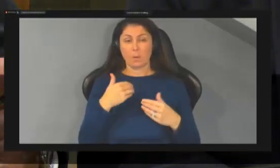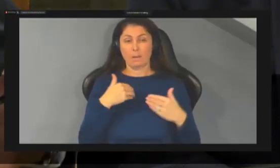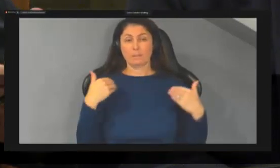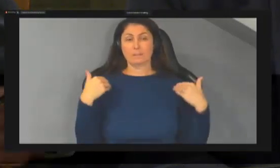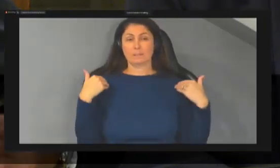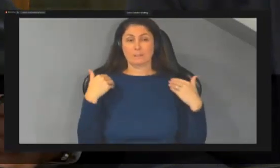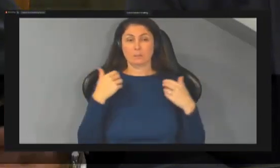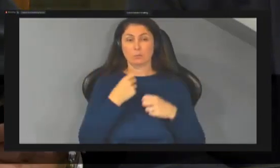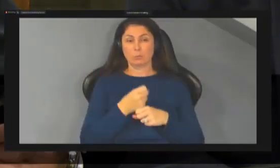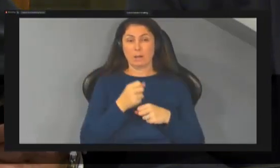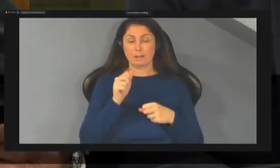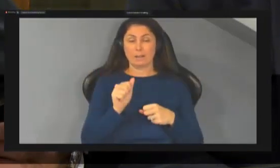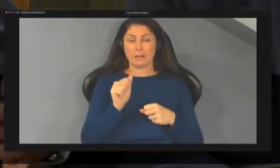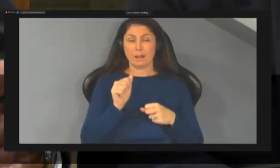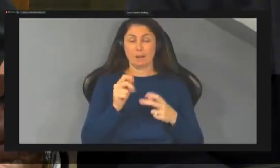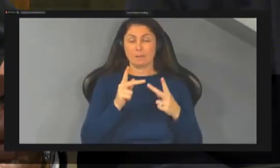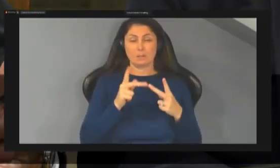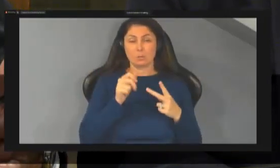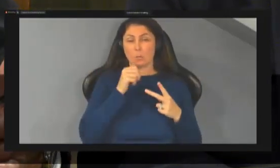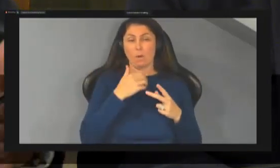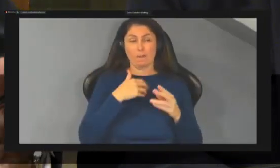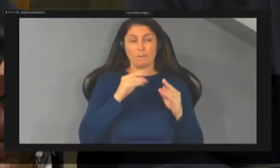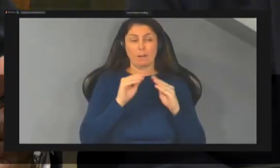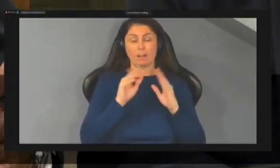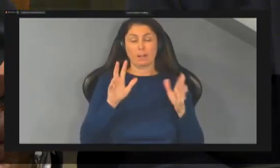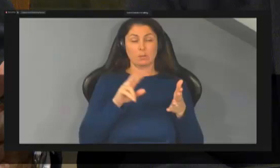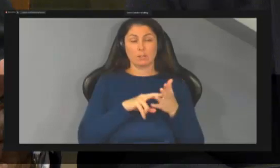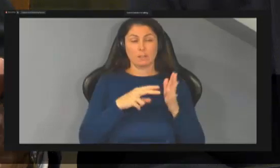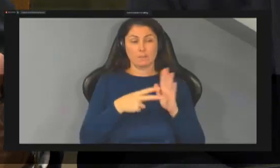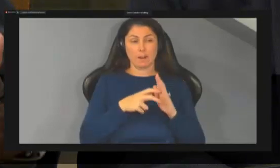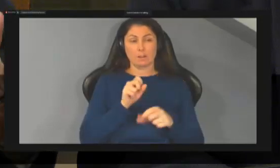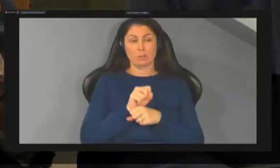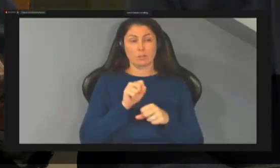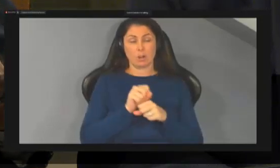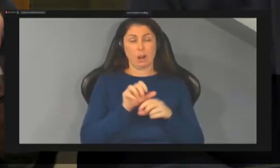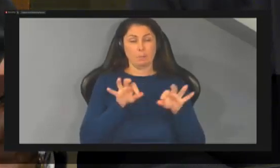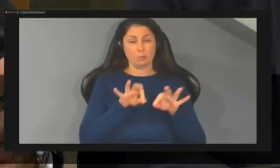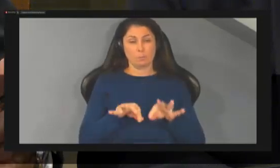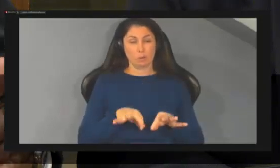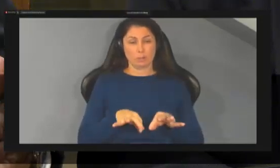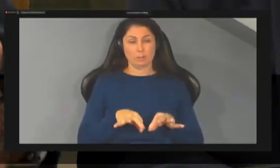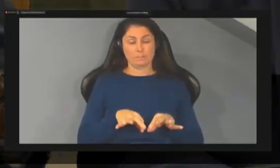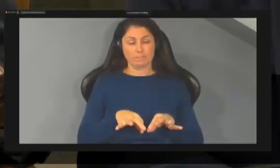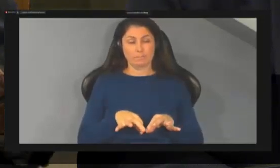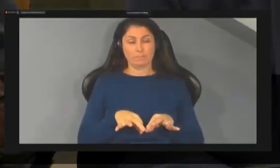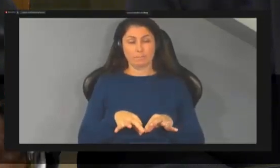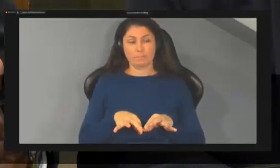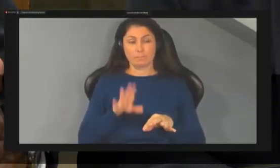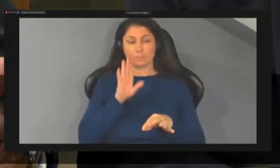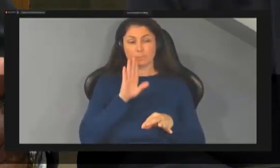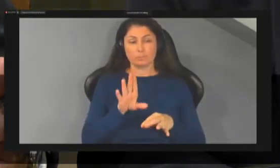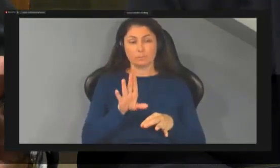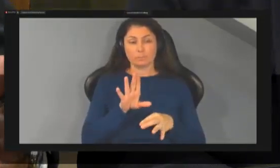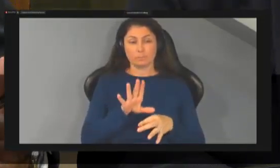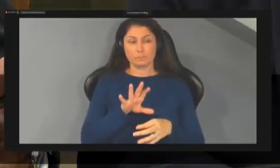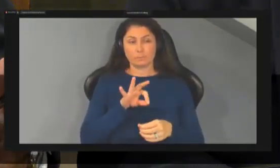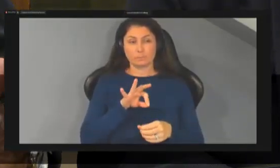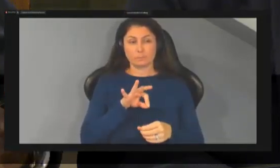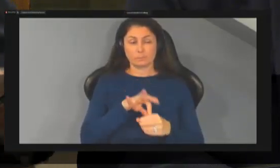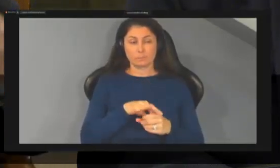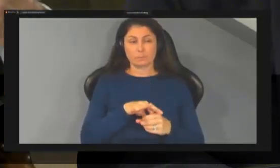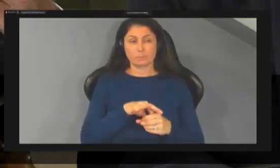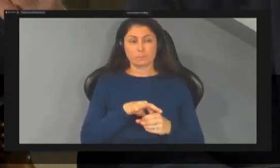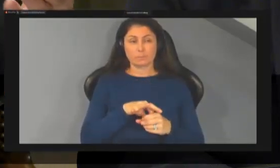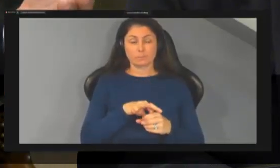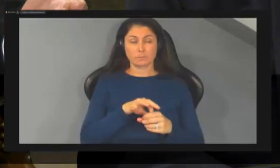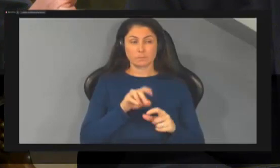creating a position that does not have a clearly defined job description. We'll vote this, but I implore